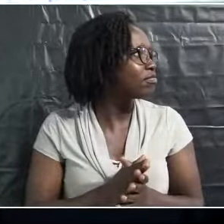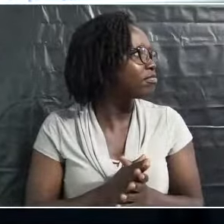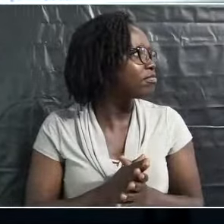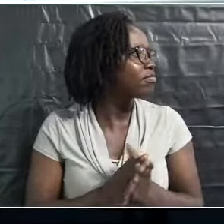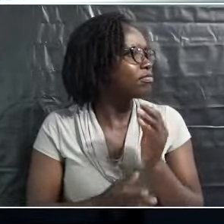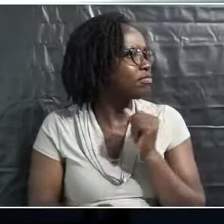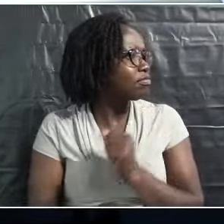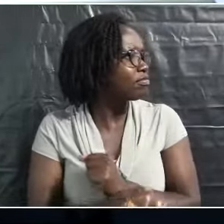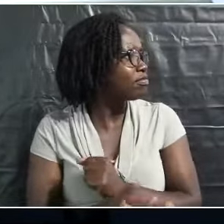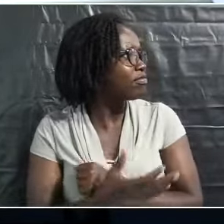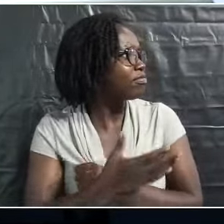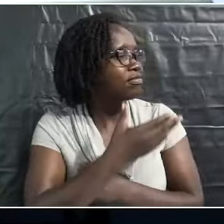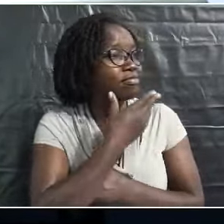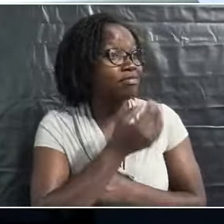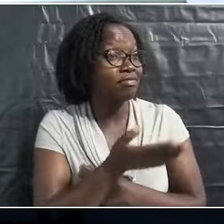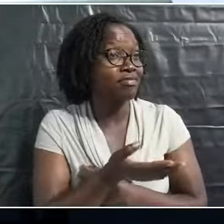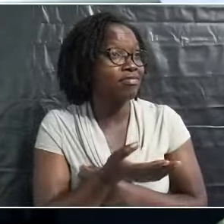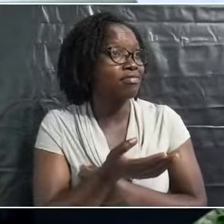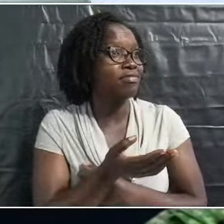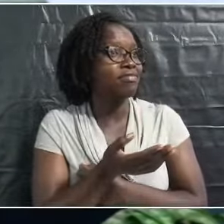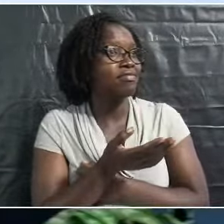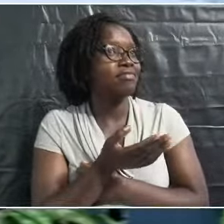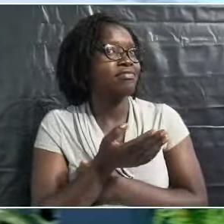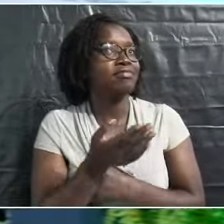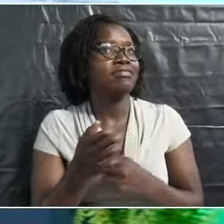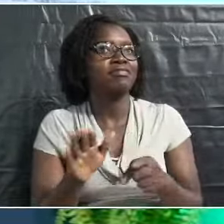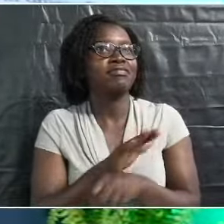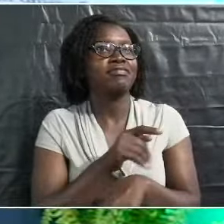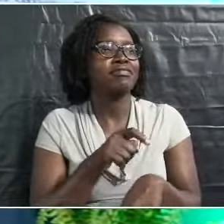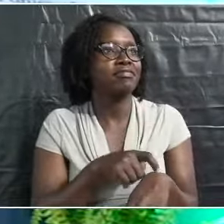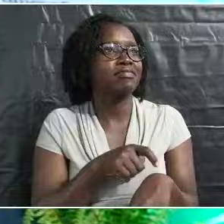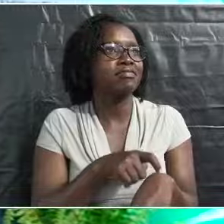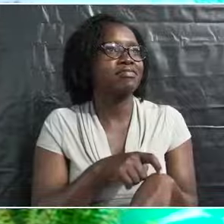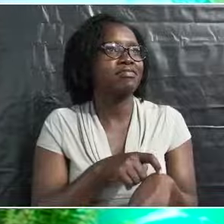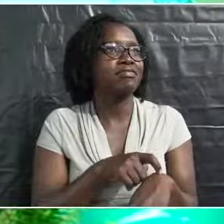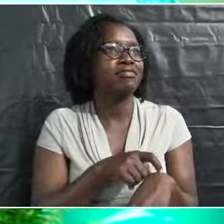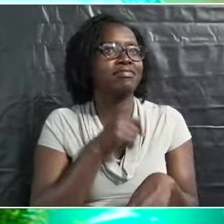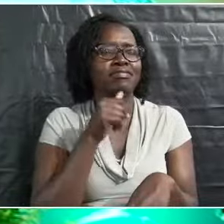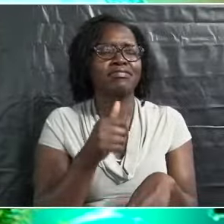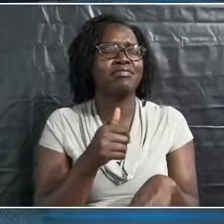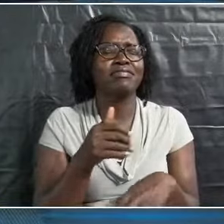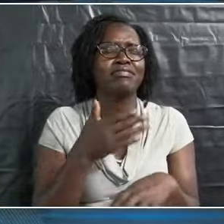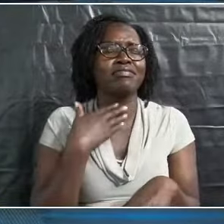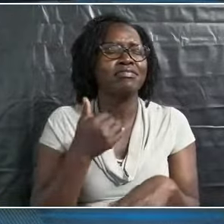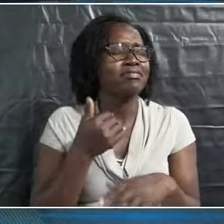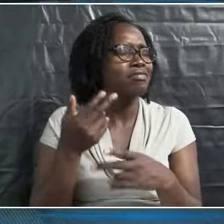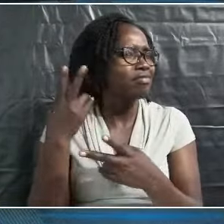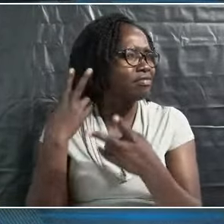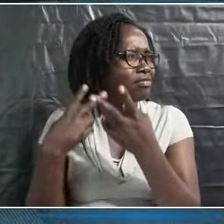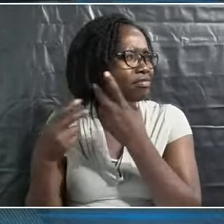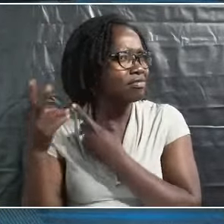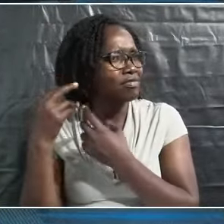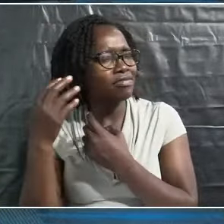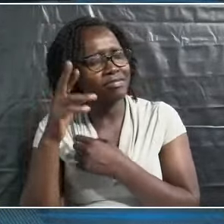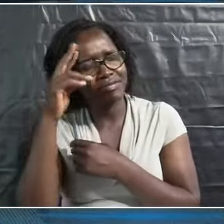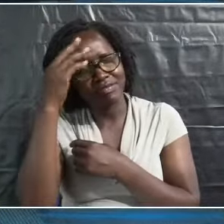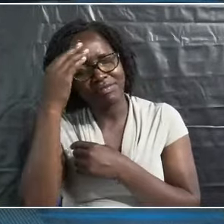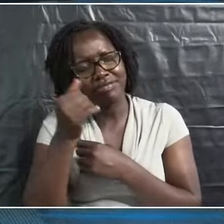address men on this particular subject, because oftentimes we don't want to listen. The reason why